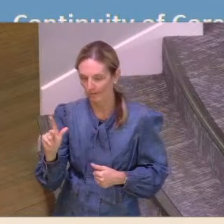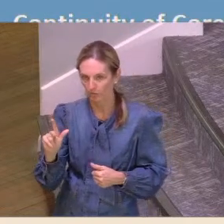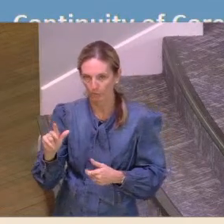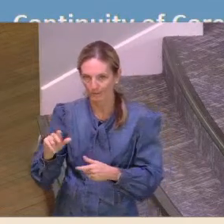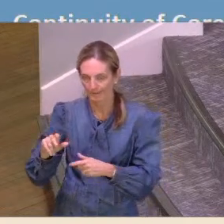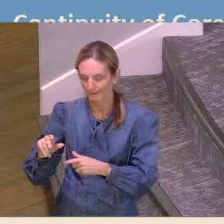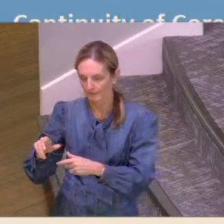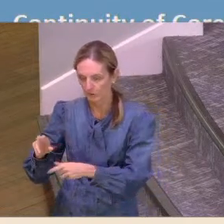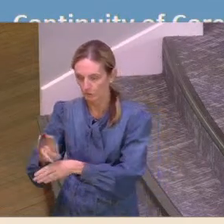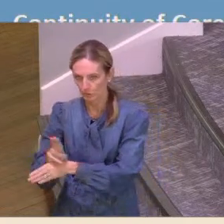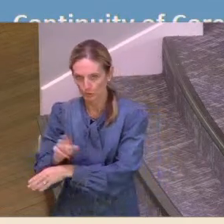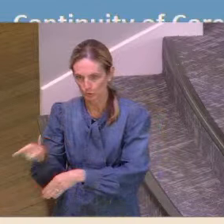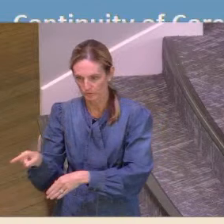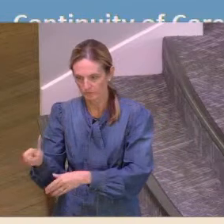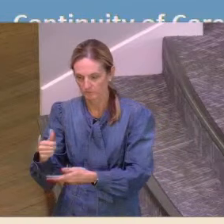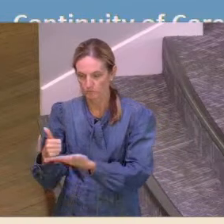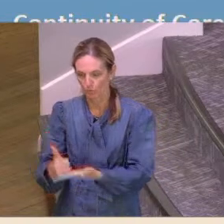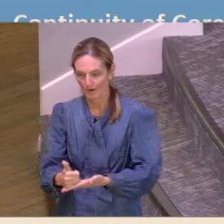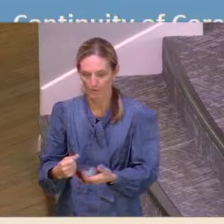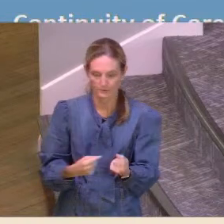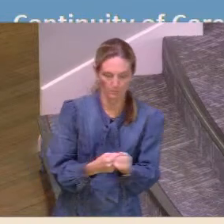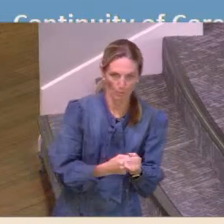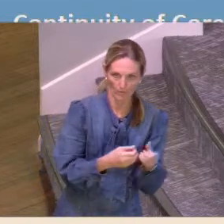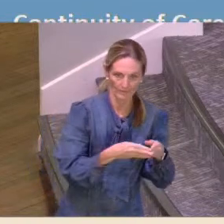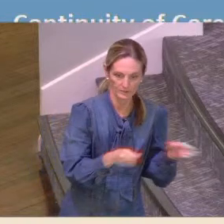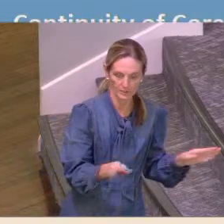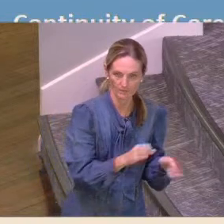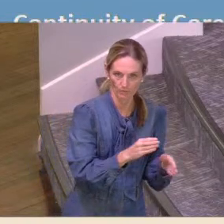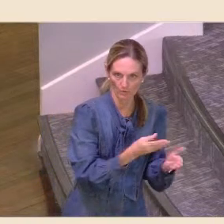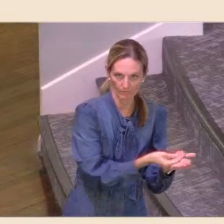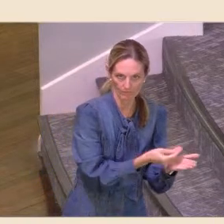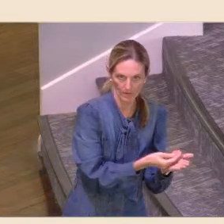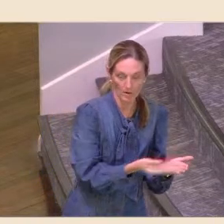ESSER funds to help support general fund like we have in the past.